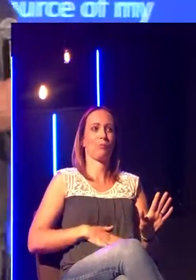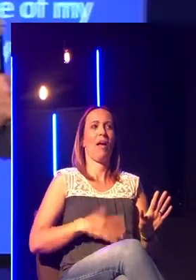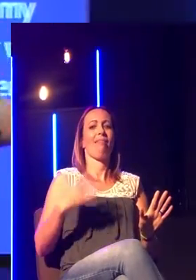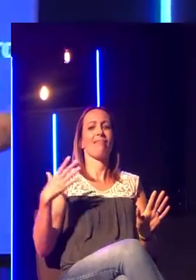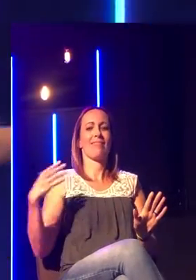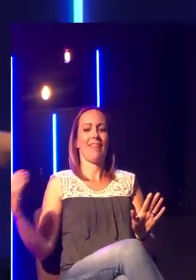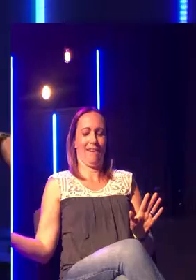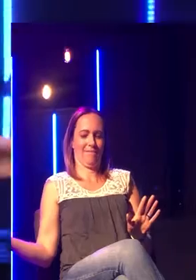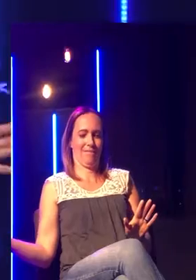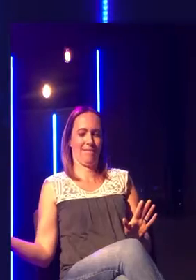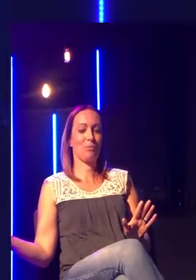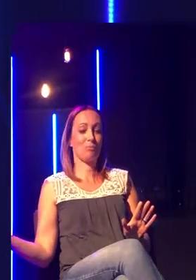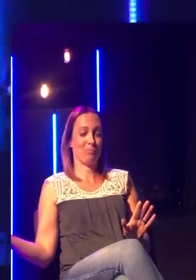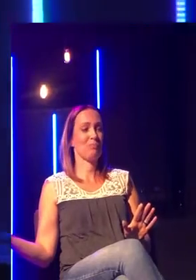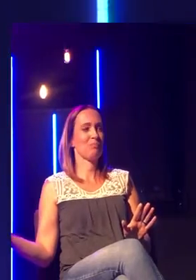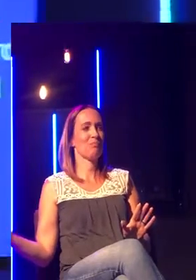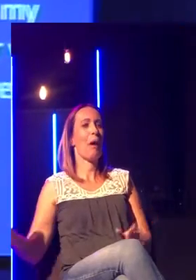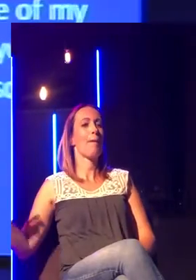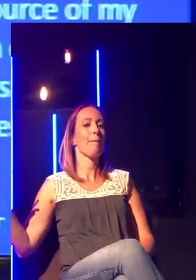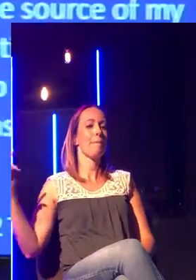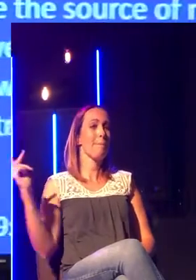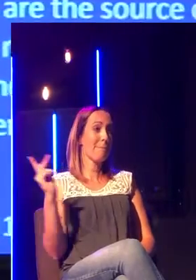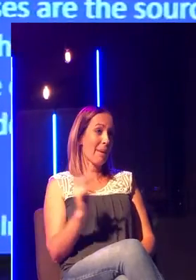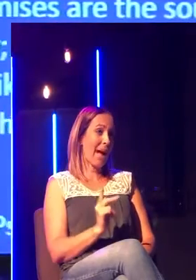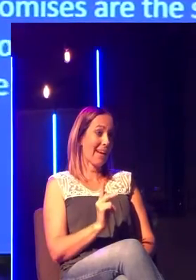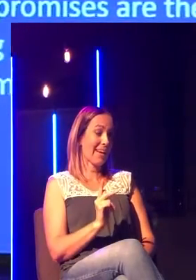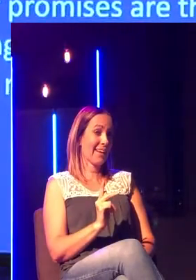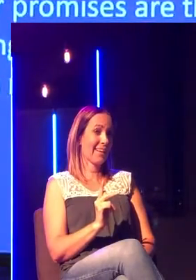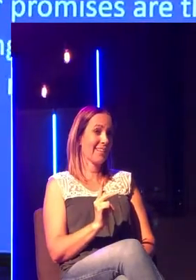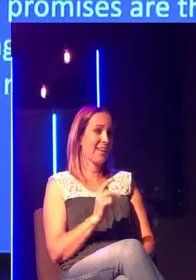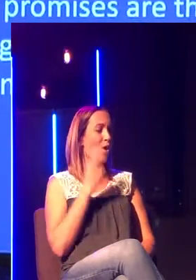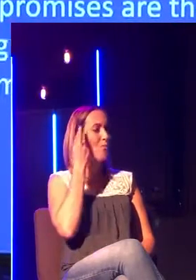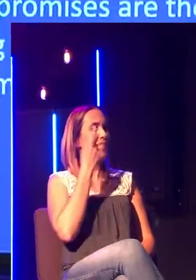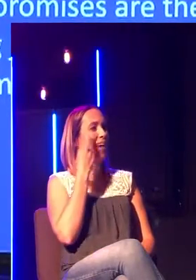few moments and then came back afterwards,